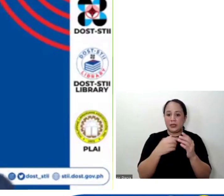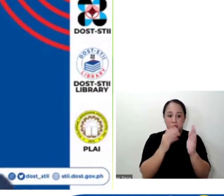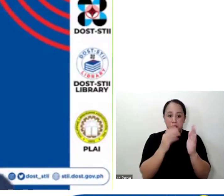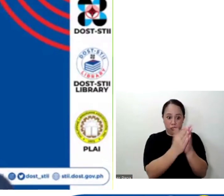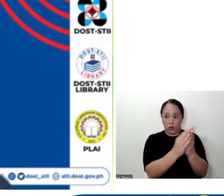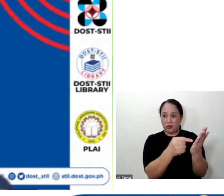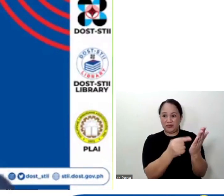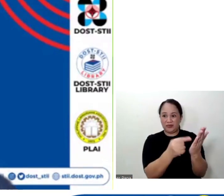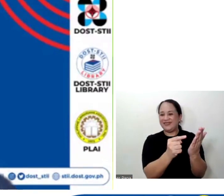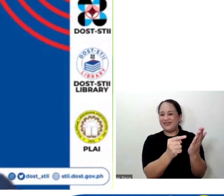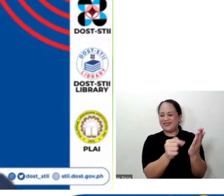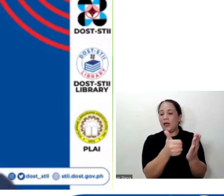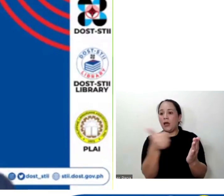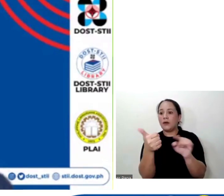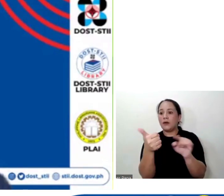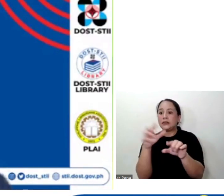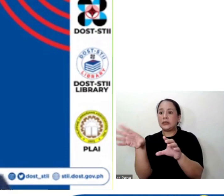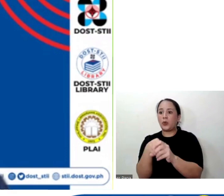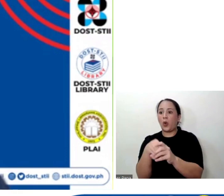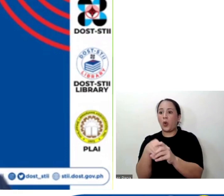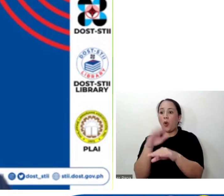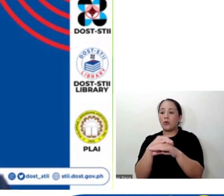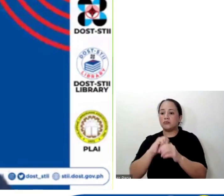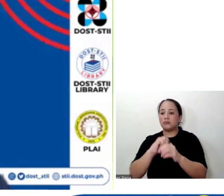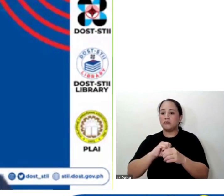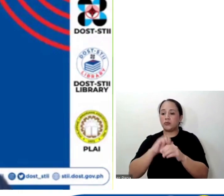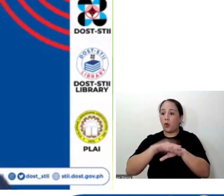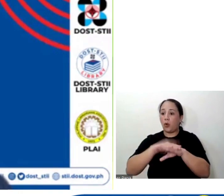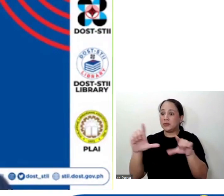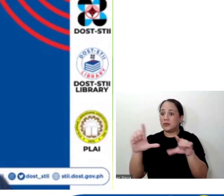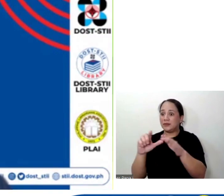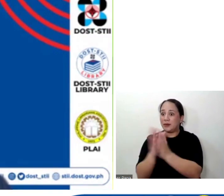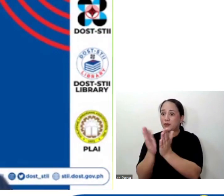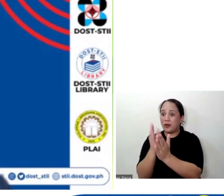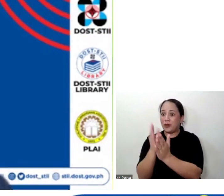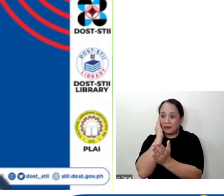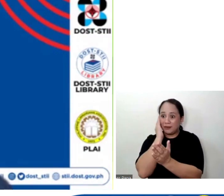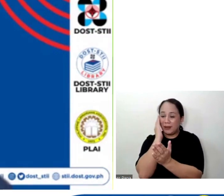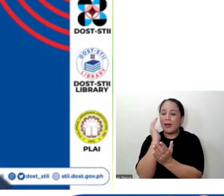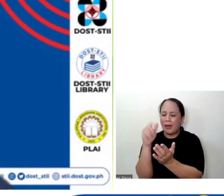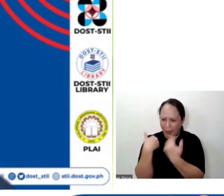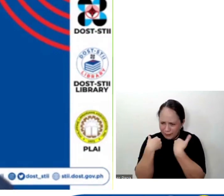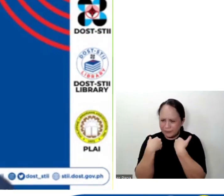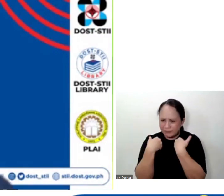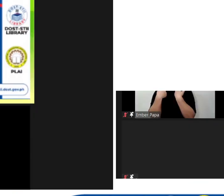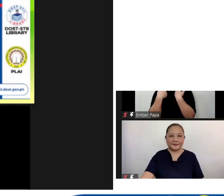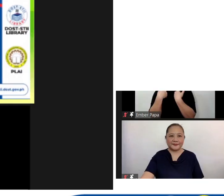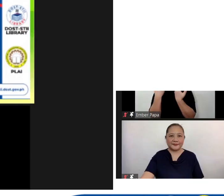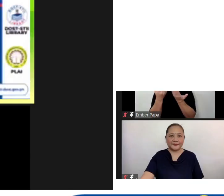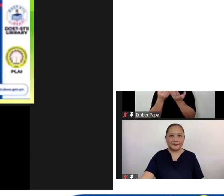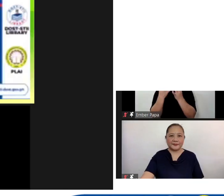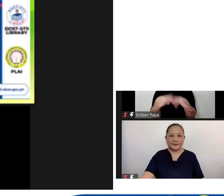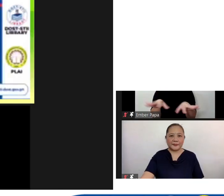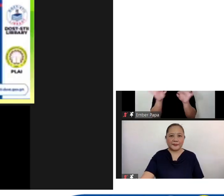but including virtual publications. Okay. And importantly, we also need to understand what